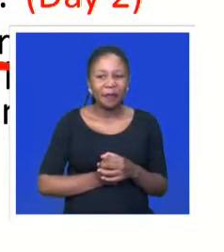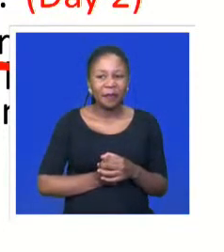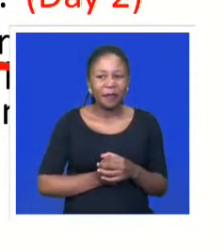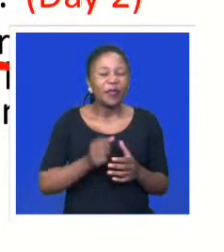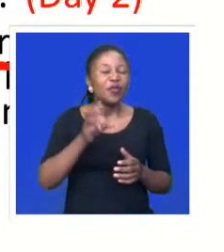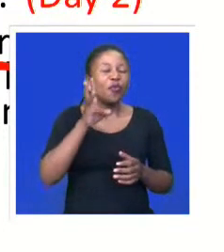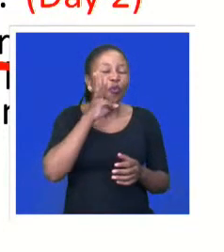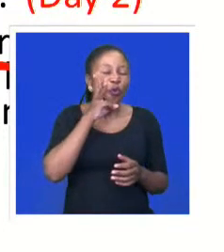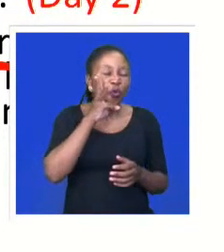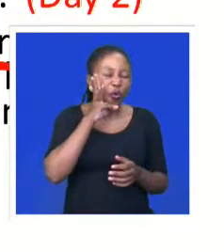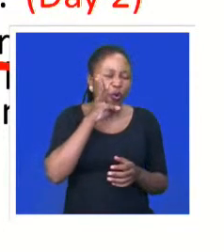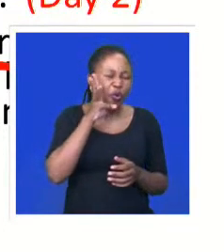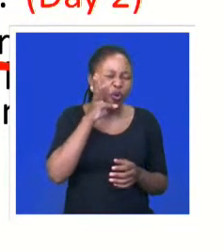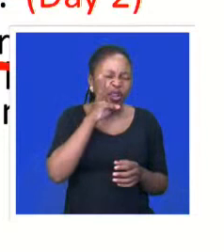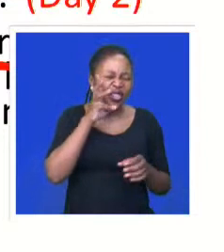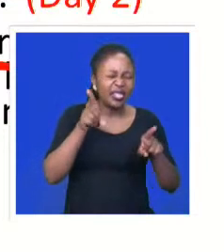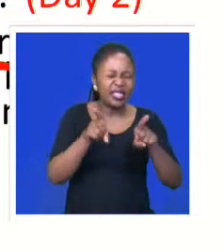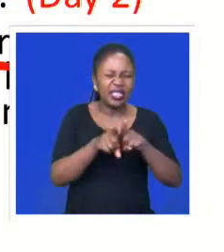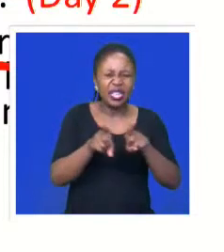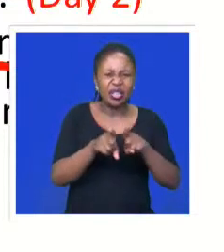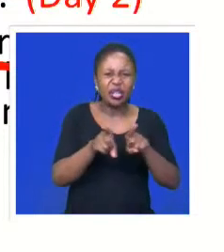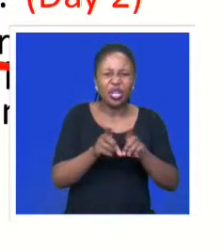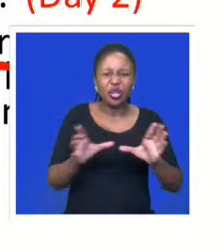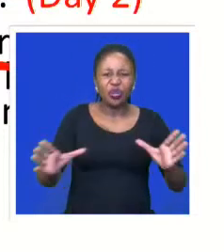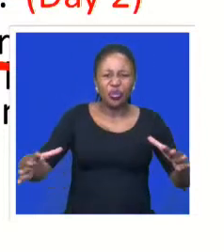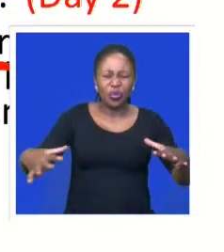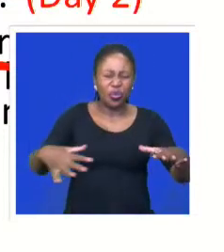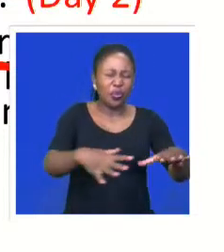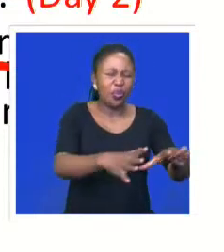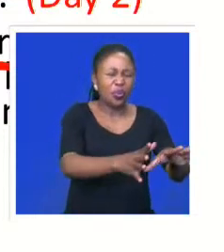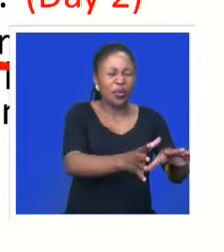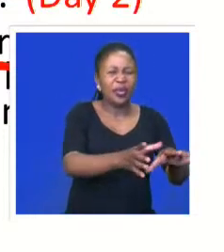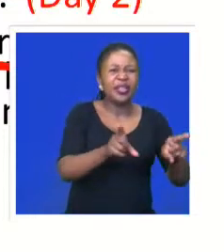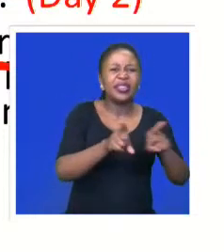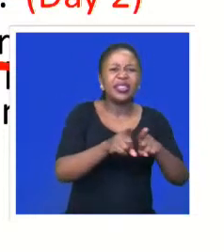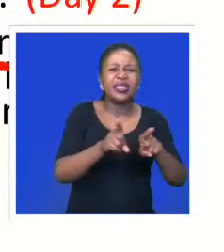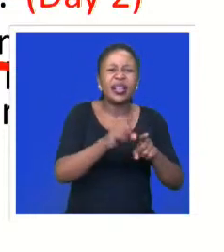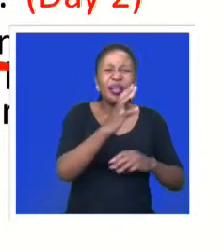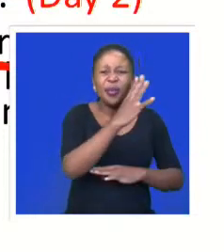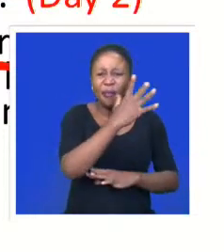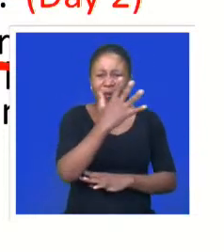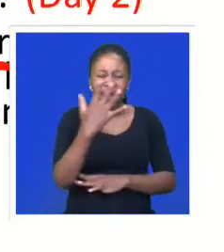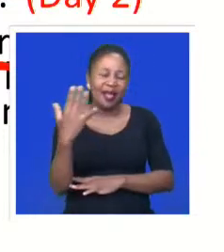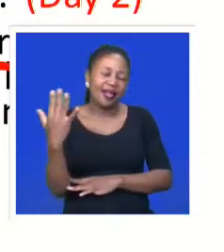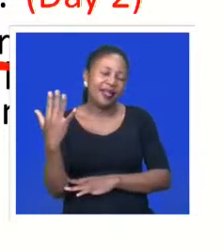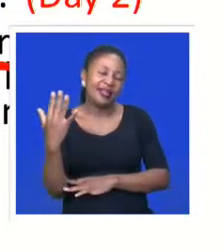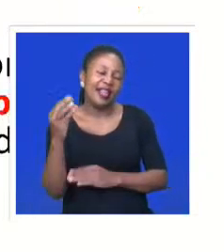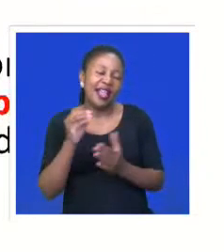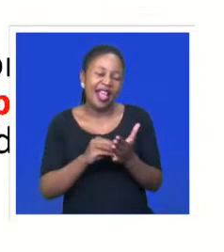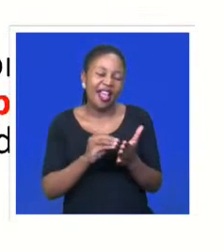which is the sea, and vegetation. That is day 3.